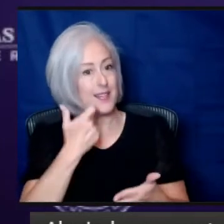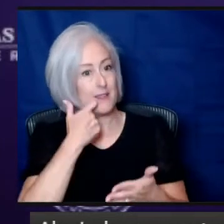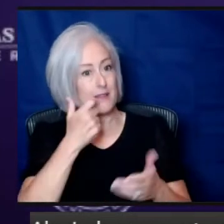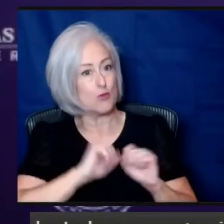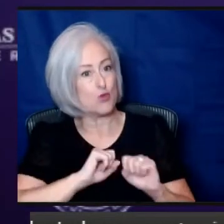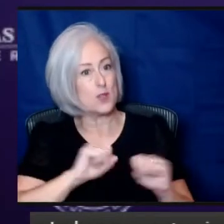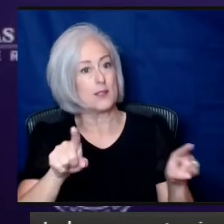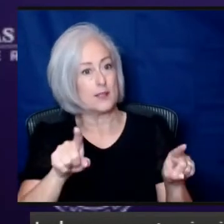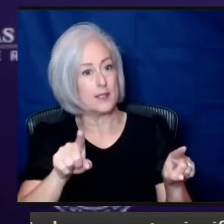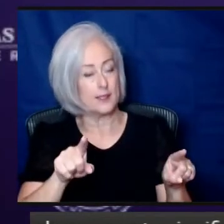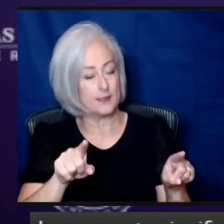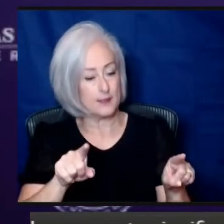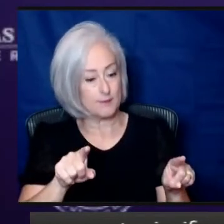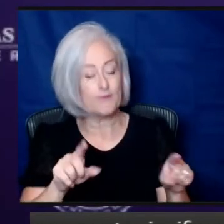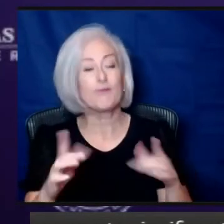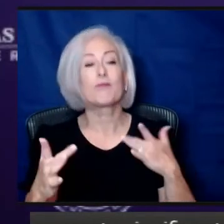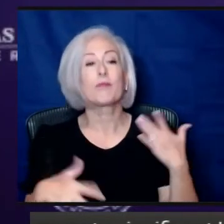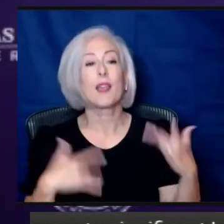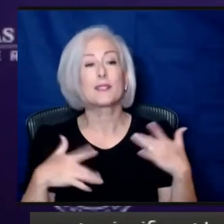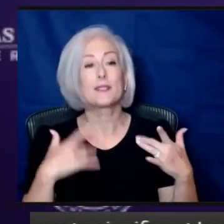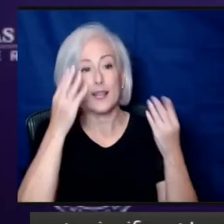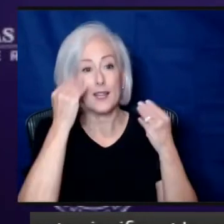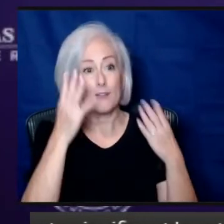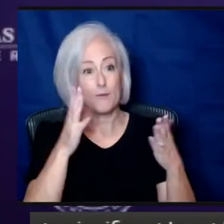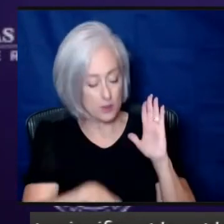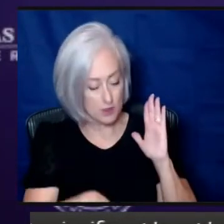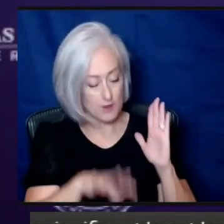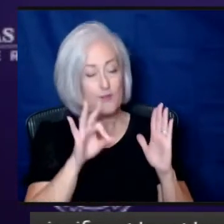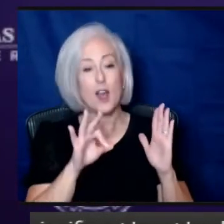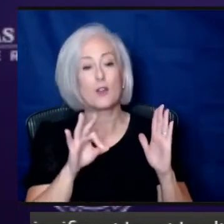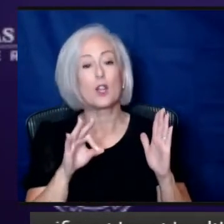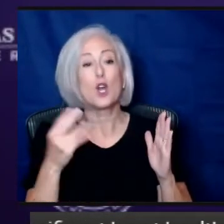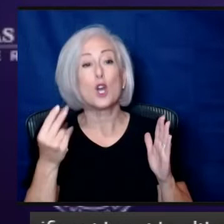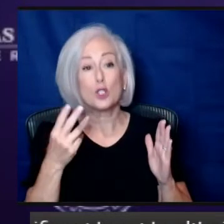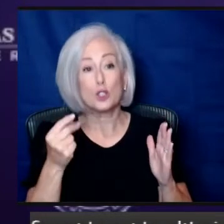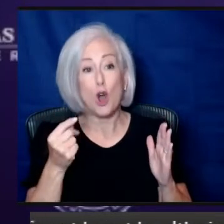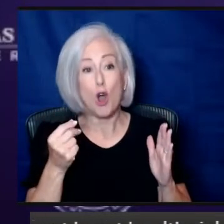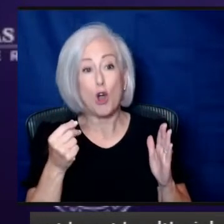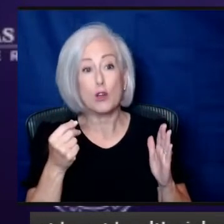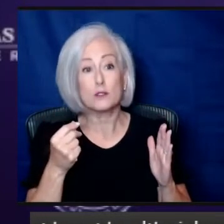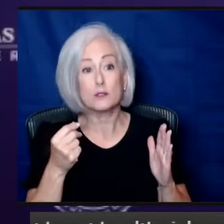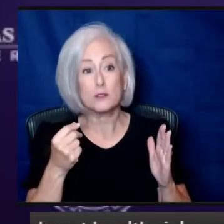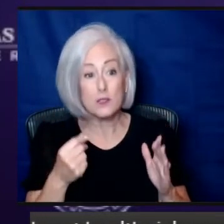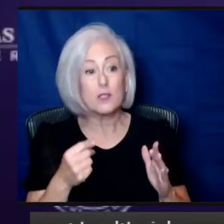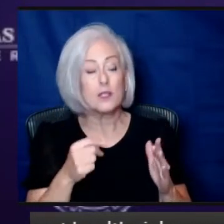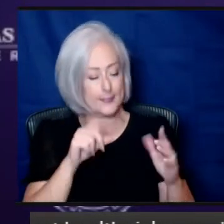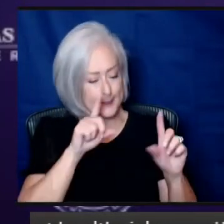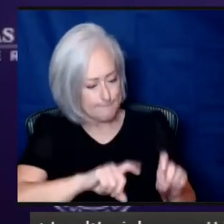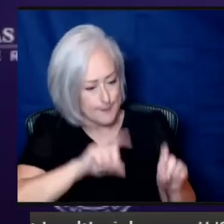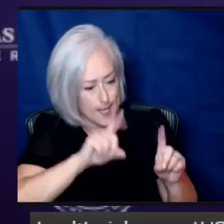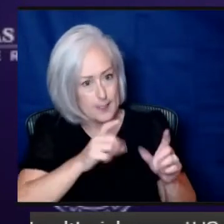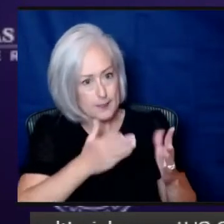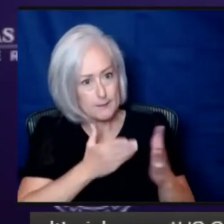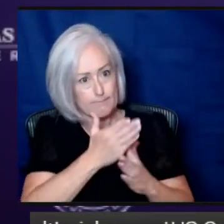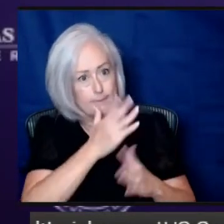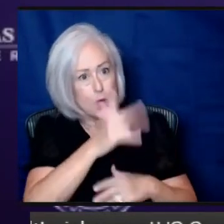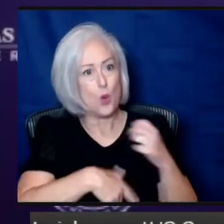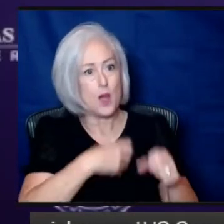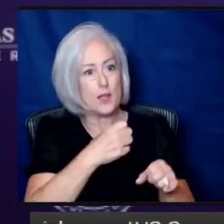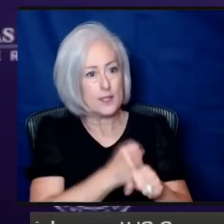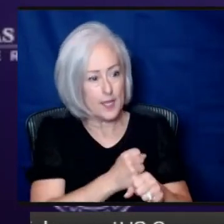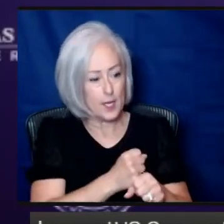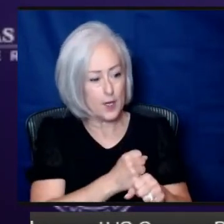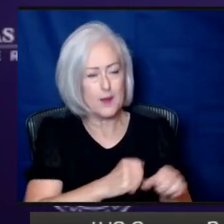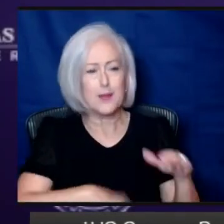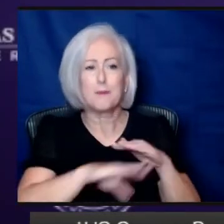out of this, where they studied for over a year dogs in the hospital that were being tested with basic laboratory testing that we'd look at for any sick animal that they'd